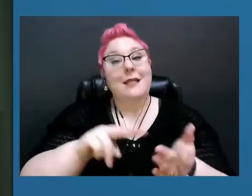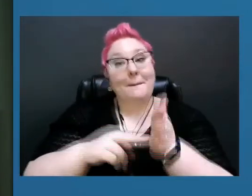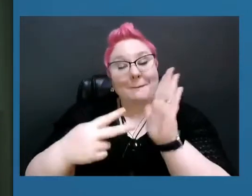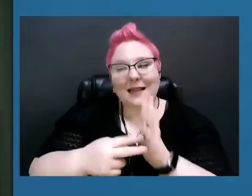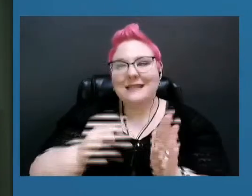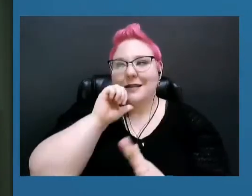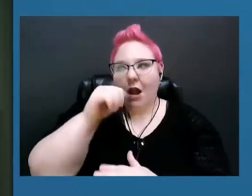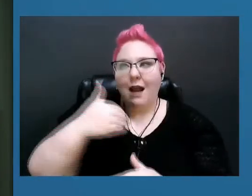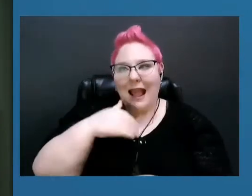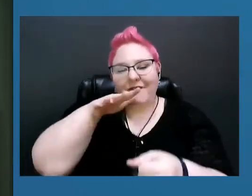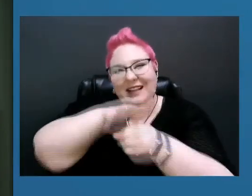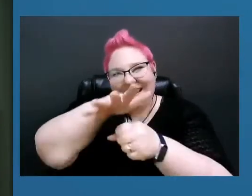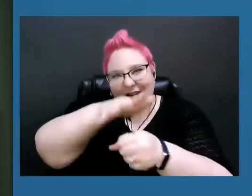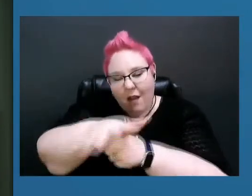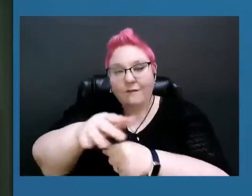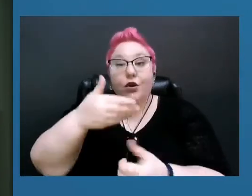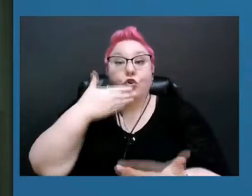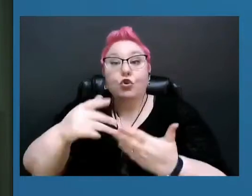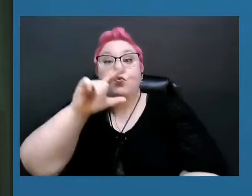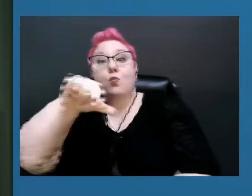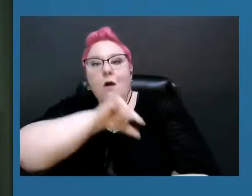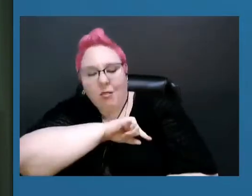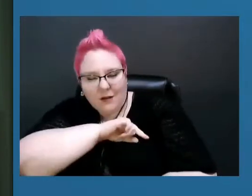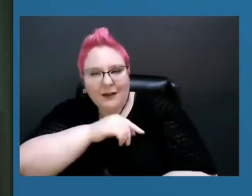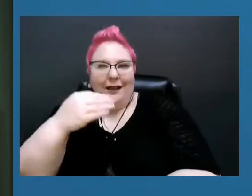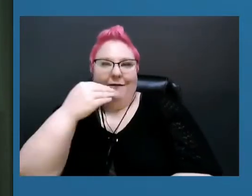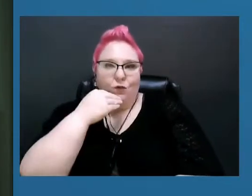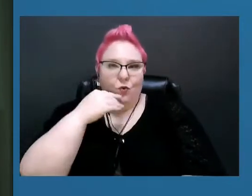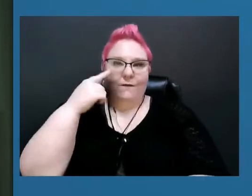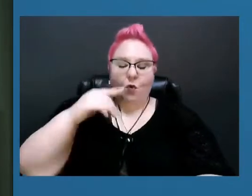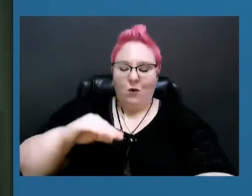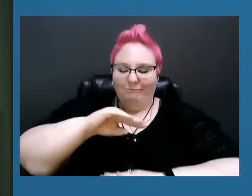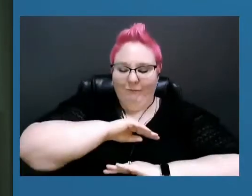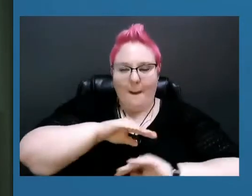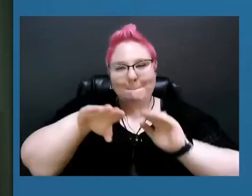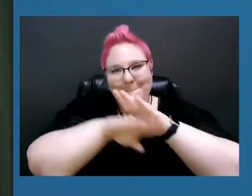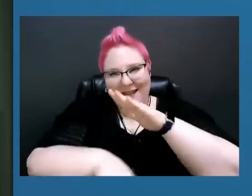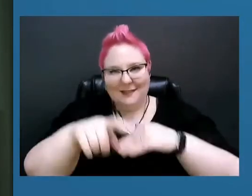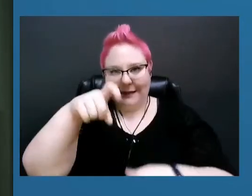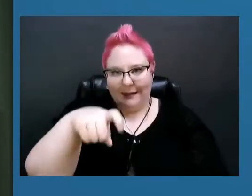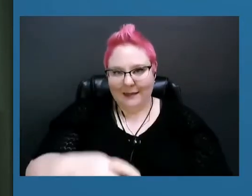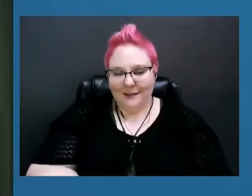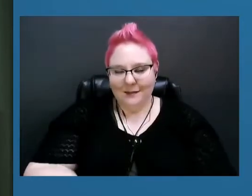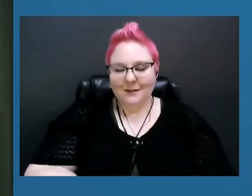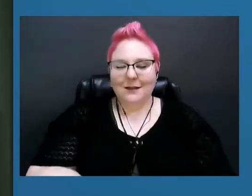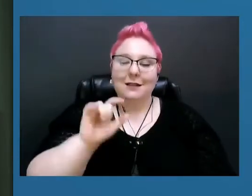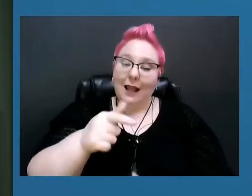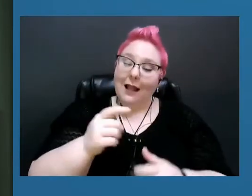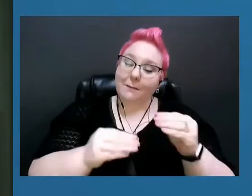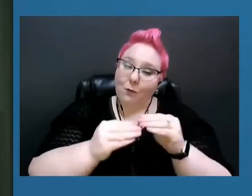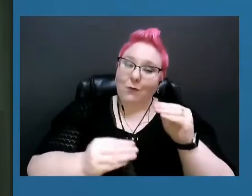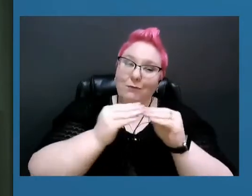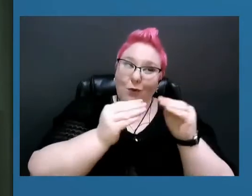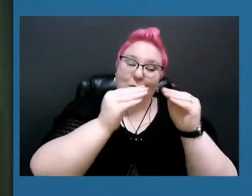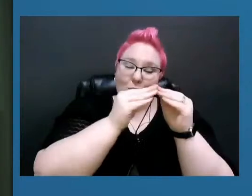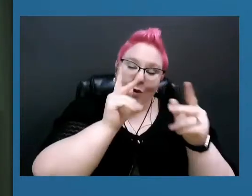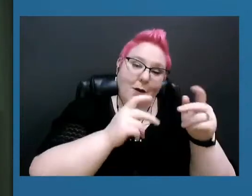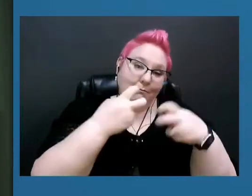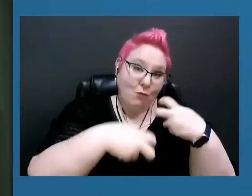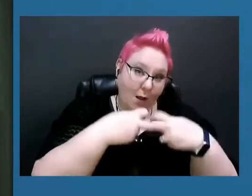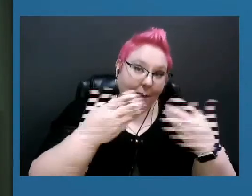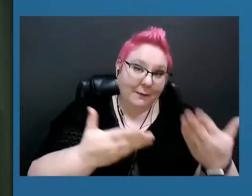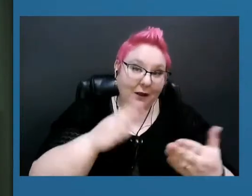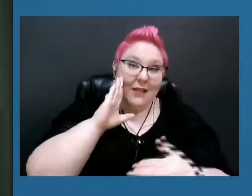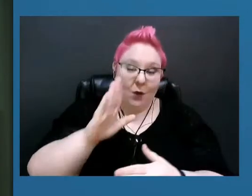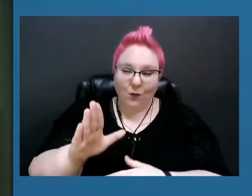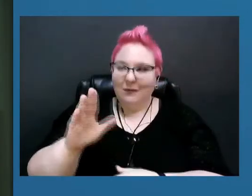food of an adequate quality to meet your basic needs. It is a growing issue in our region and one that touches every corner of our